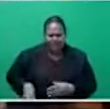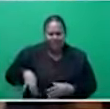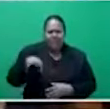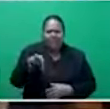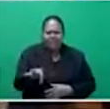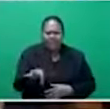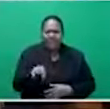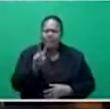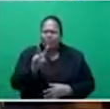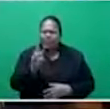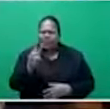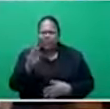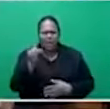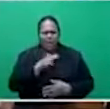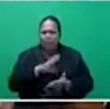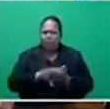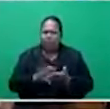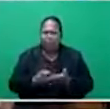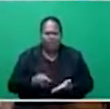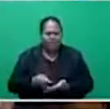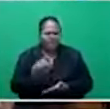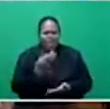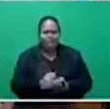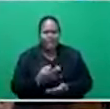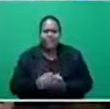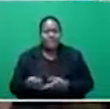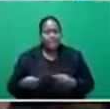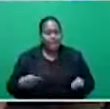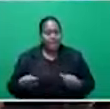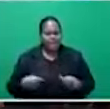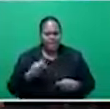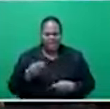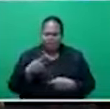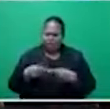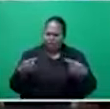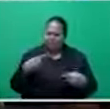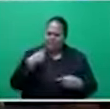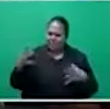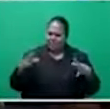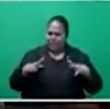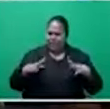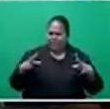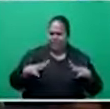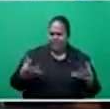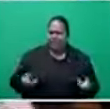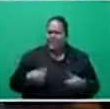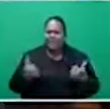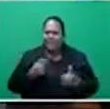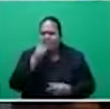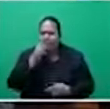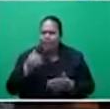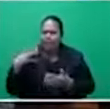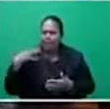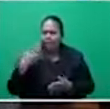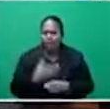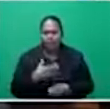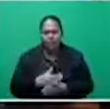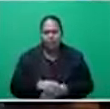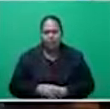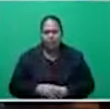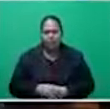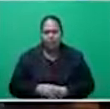as some market vendors do, sir. Mr. Speaker, sir, but they all call it freebies. There are a lot of people applying for jobs. When they apply for jobs, the employer